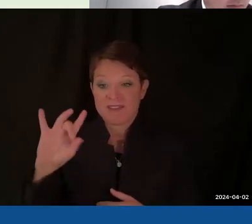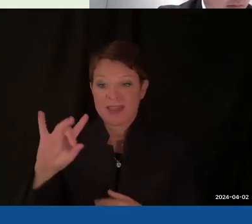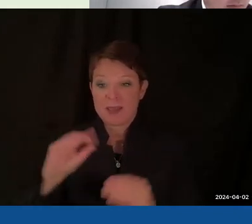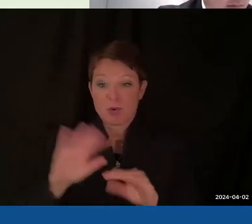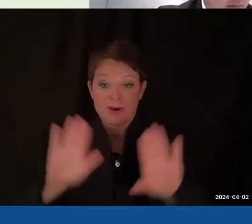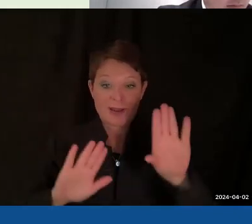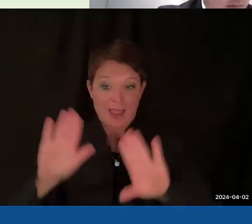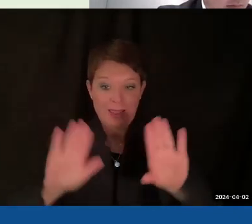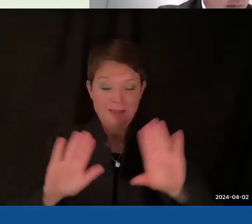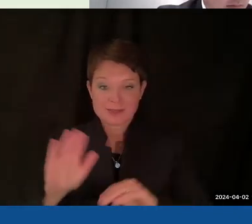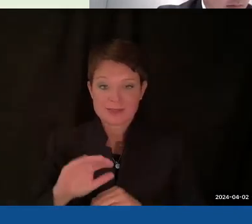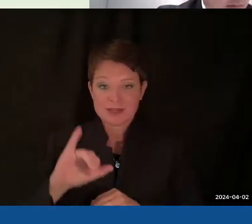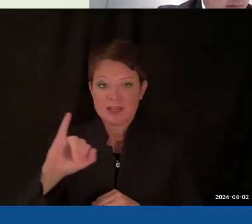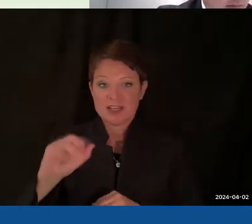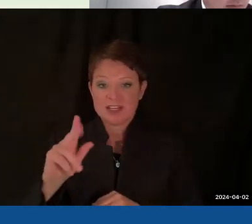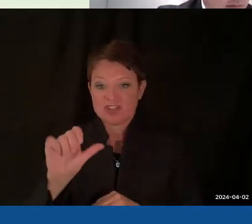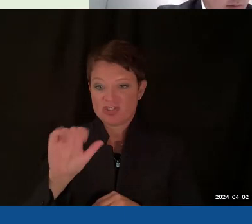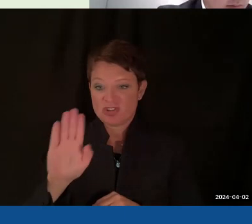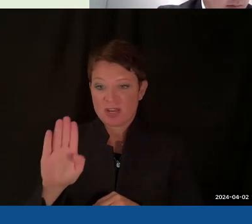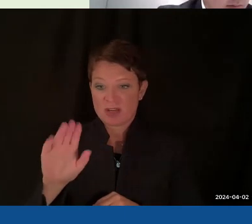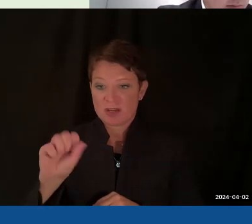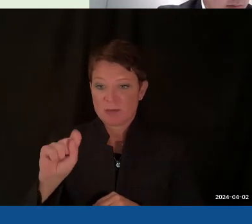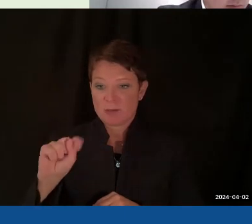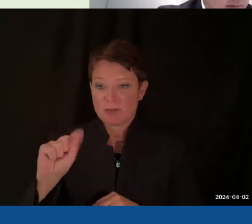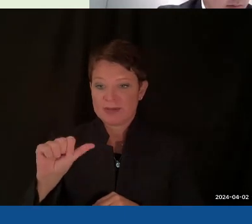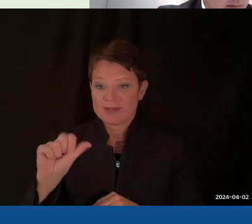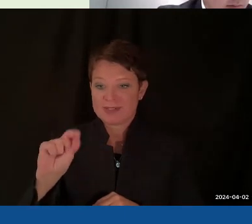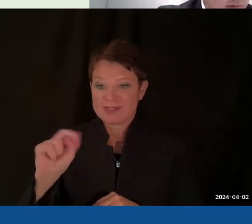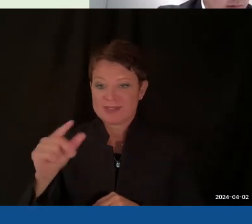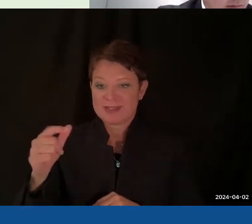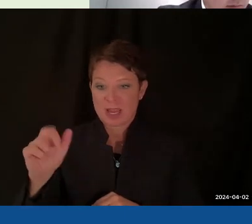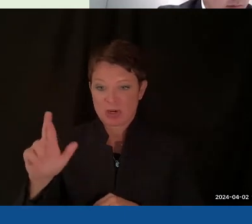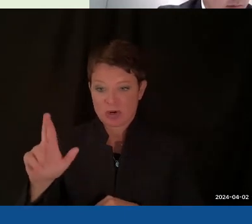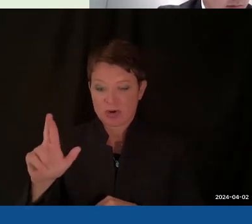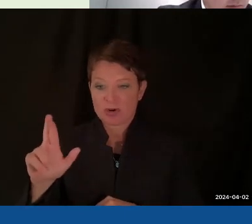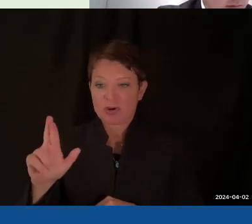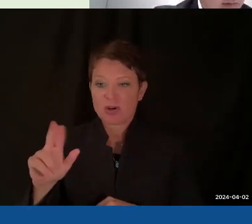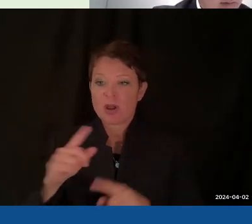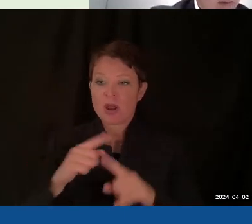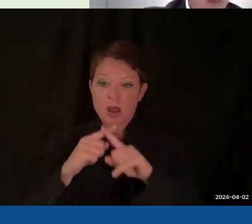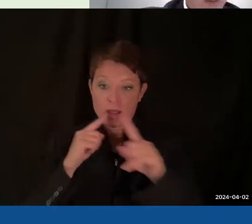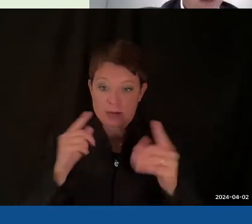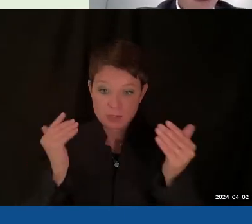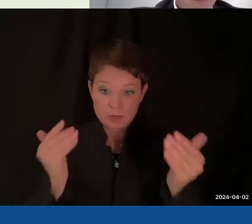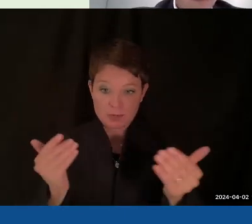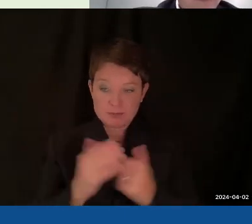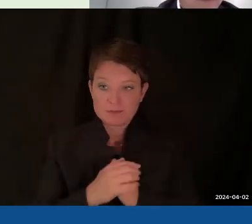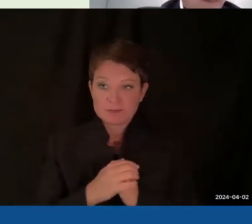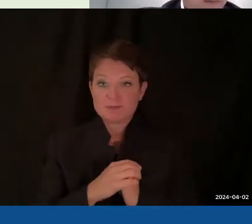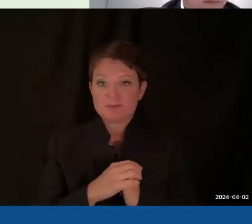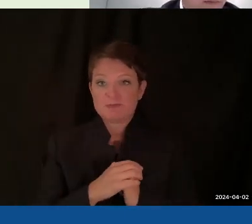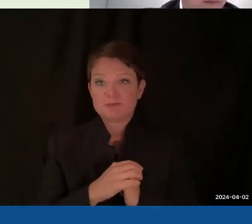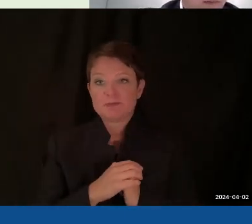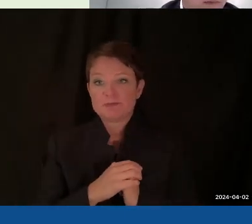We'll start with Jacob Stanger. Jacob, you should be able to unmute at this time.